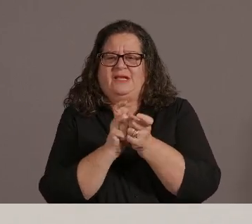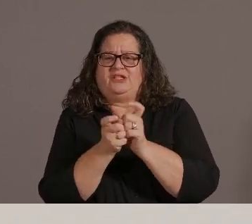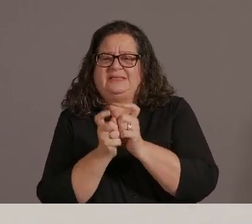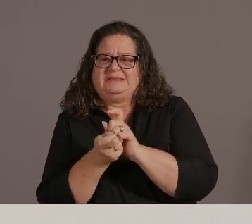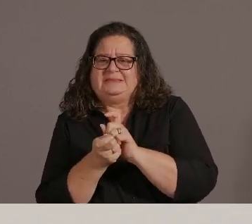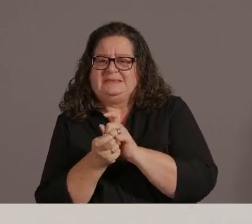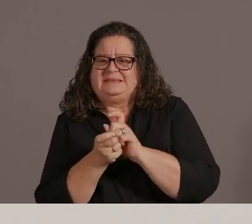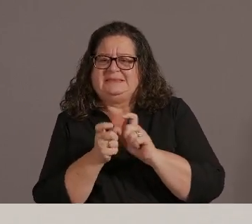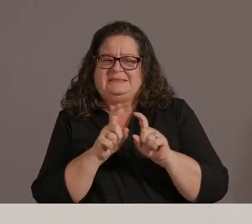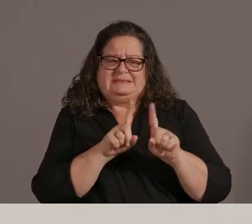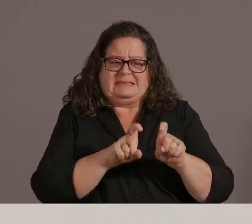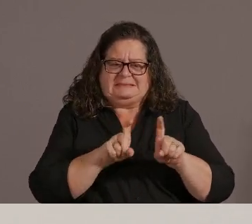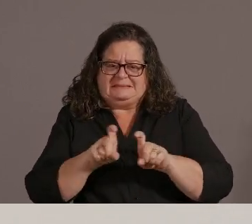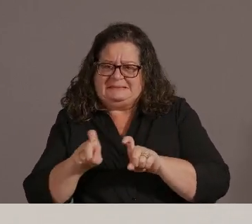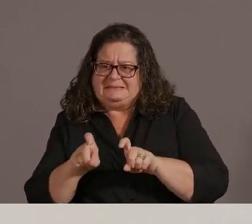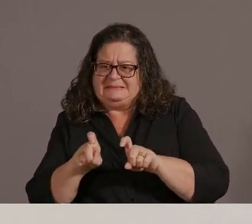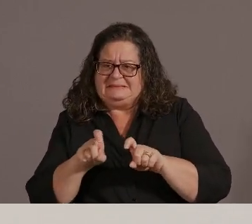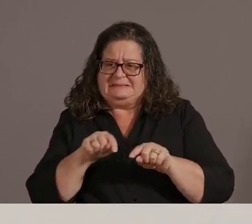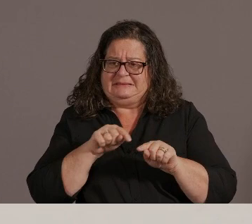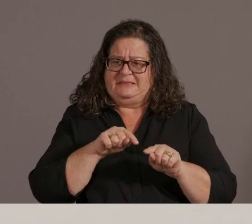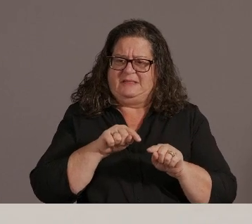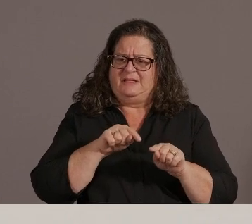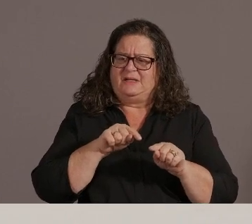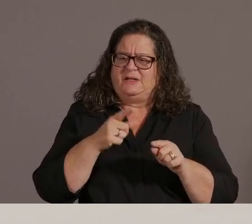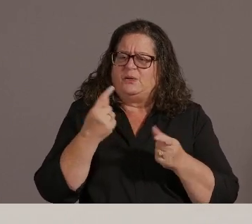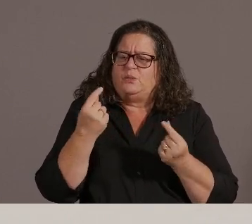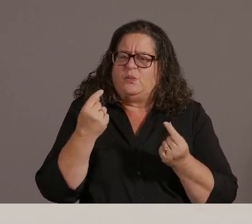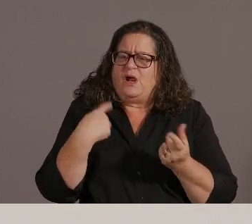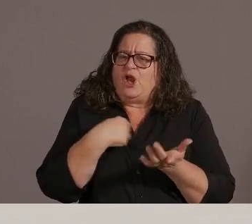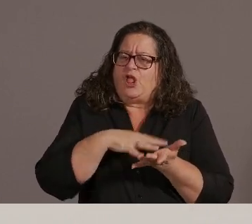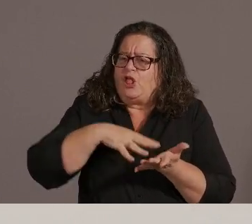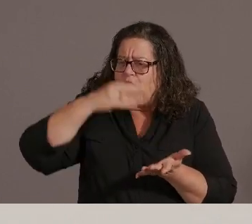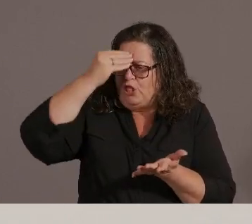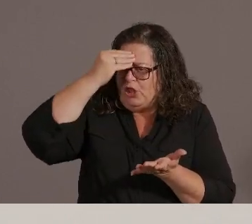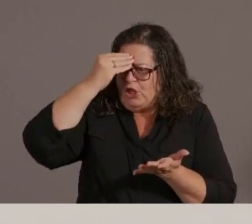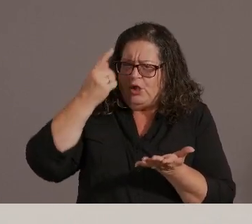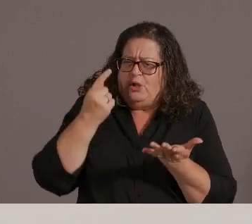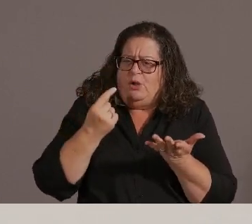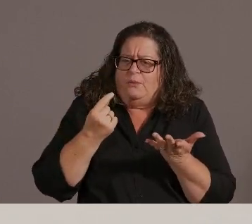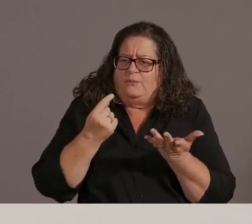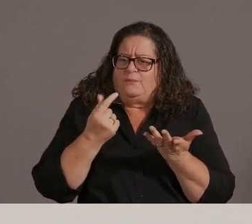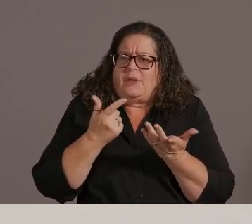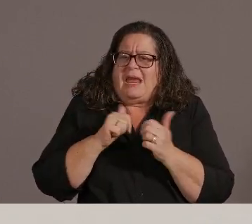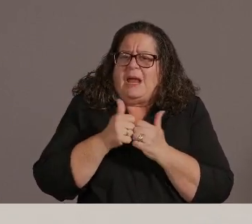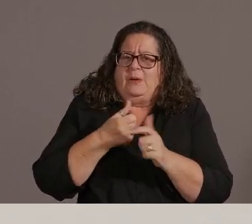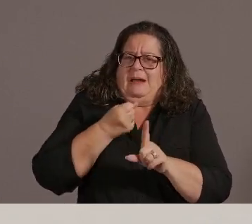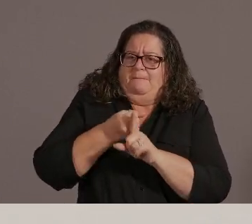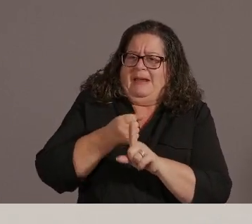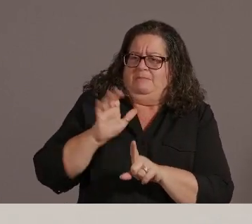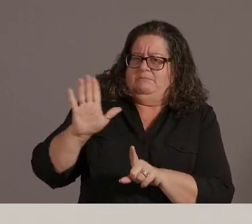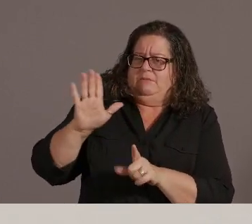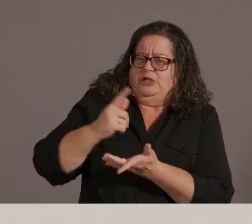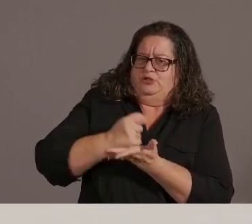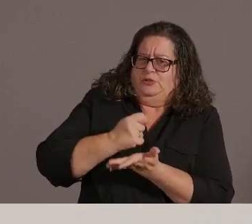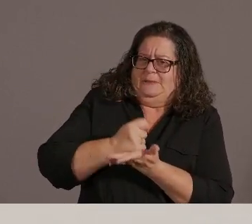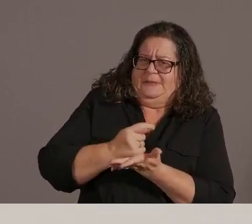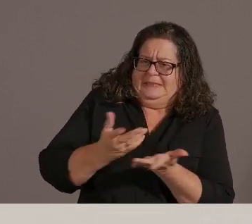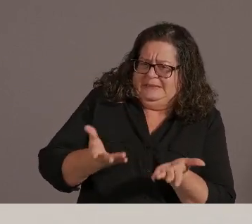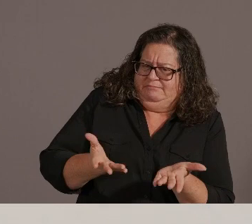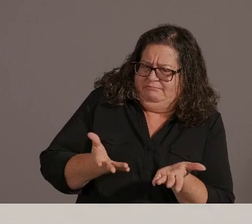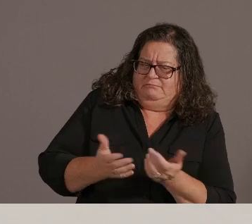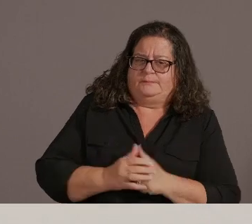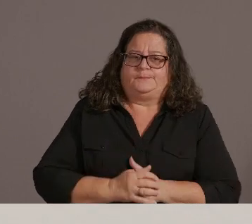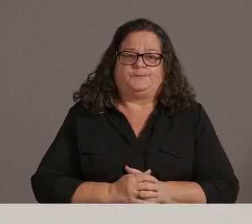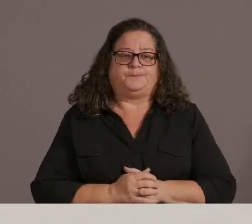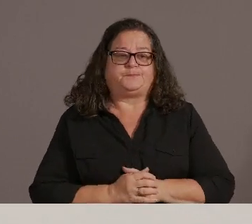it impacting your treatment strategies? Yes, so we are comfortable with the level